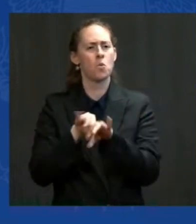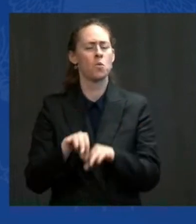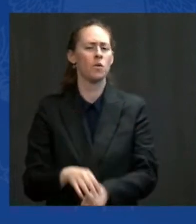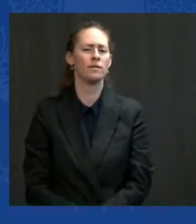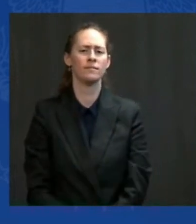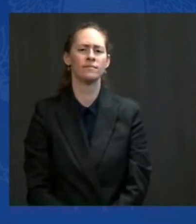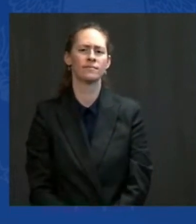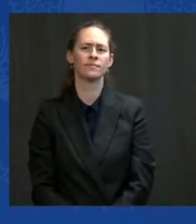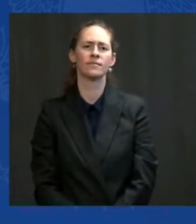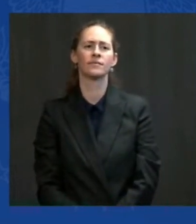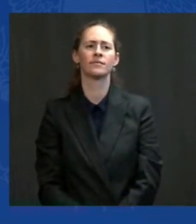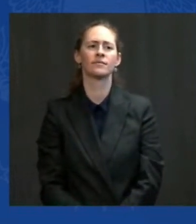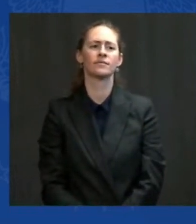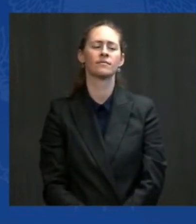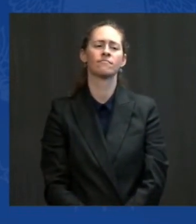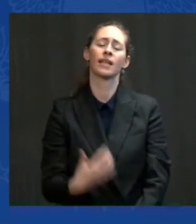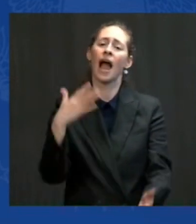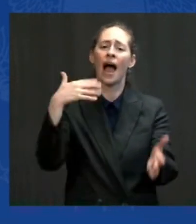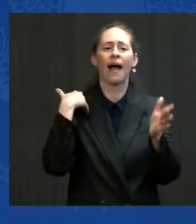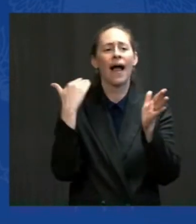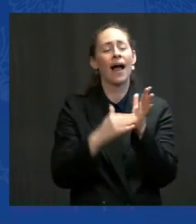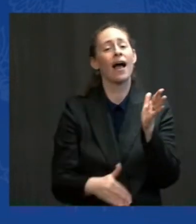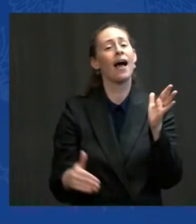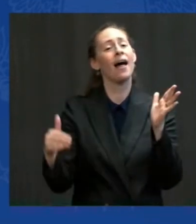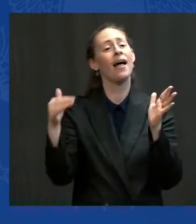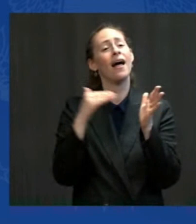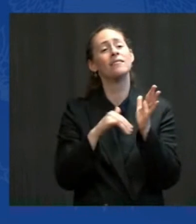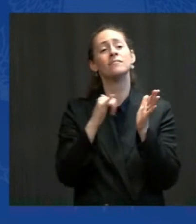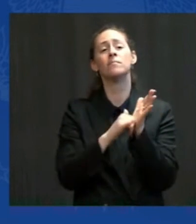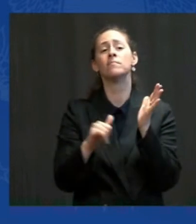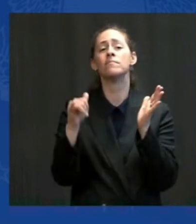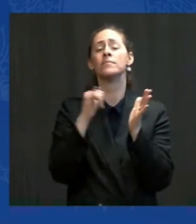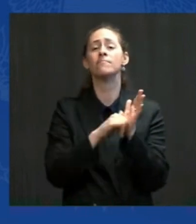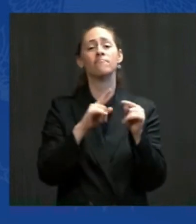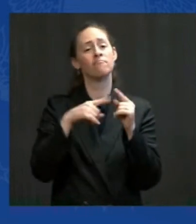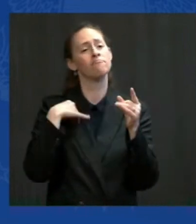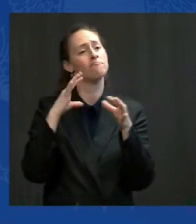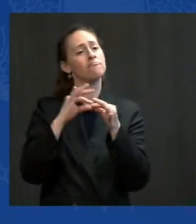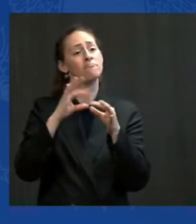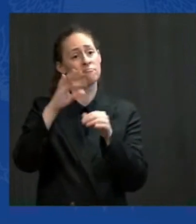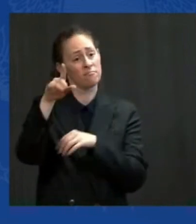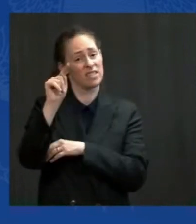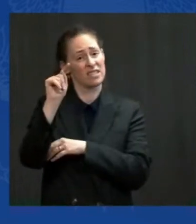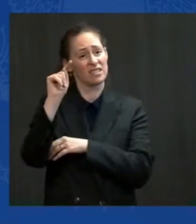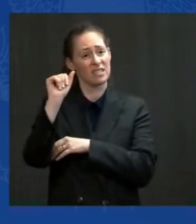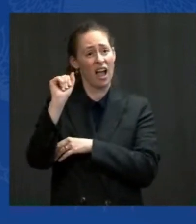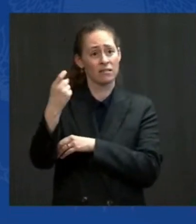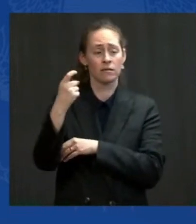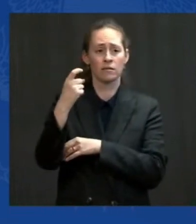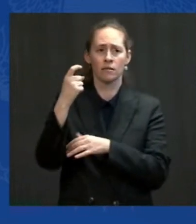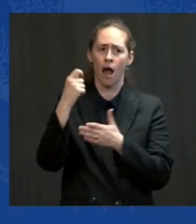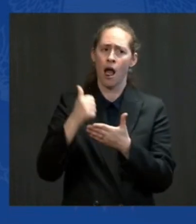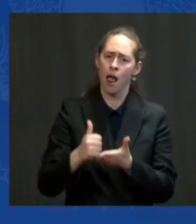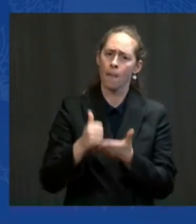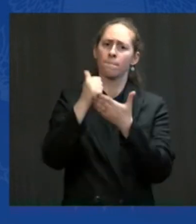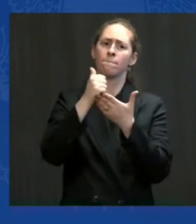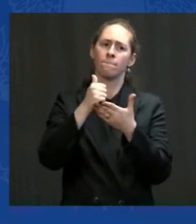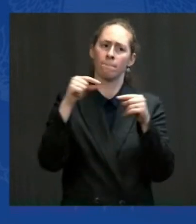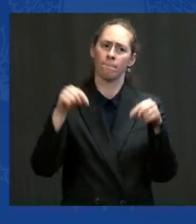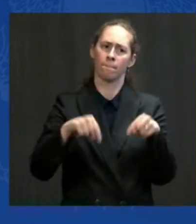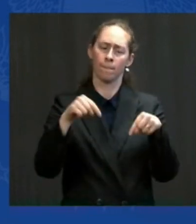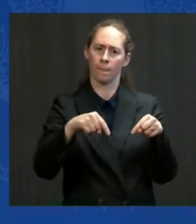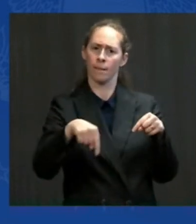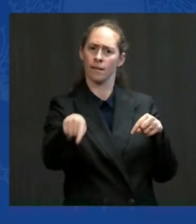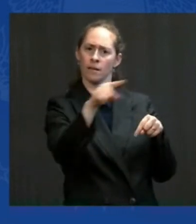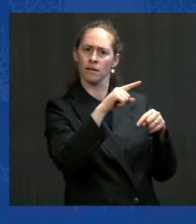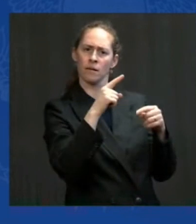As I've said again and again, people who really need a tax break in this country are America's working families. It's time they get a tax